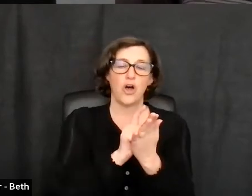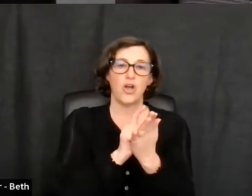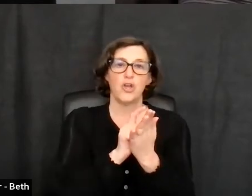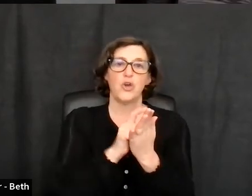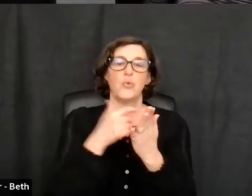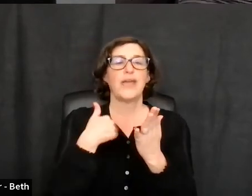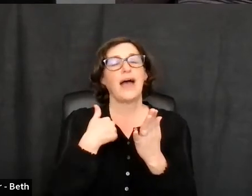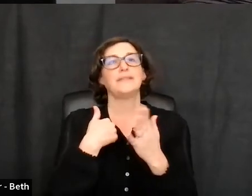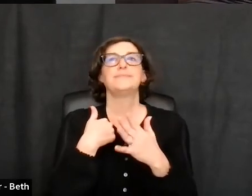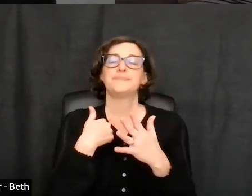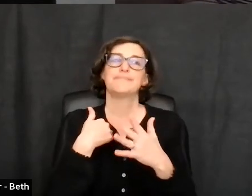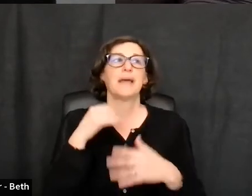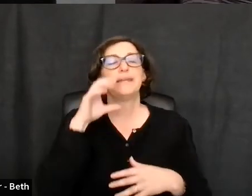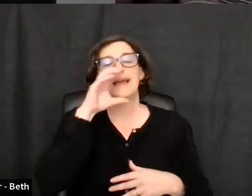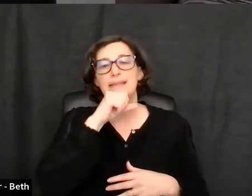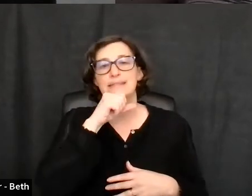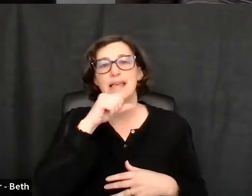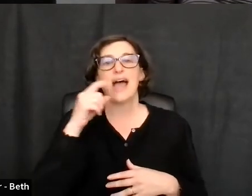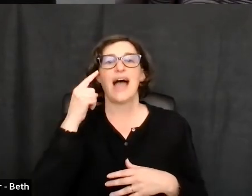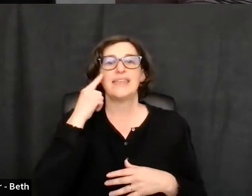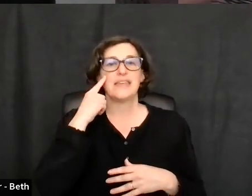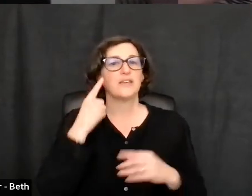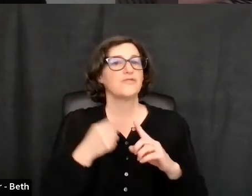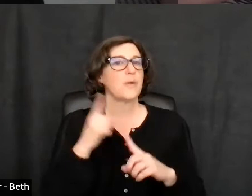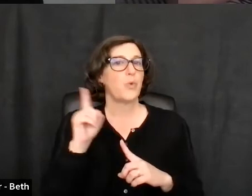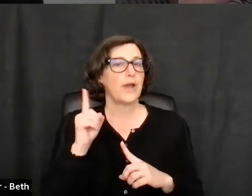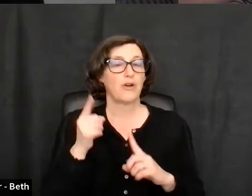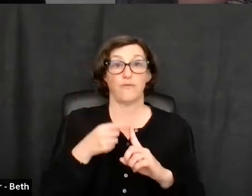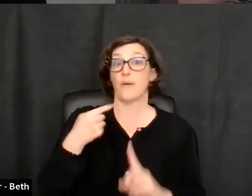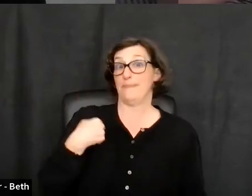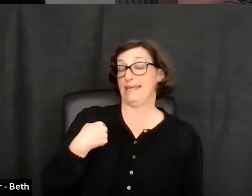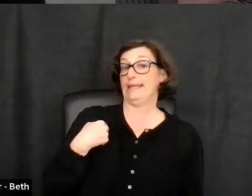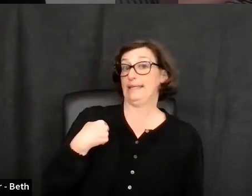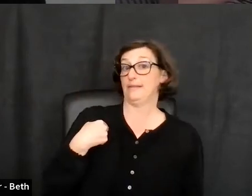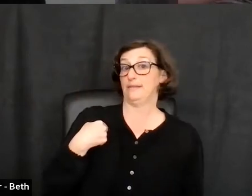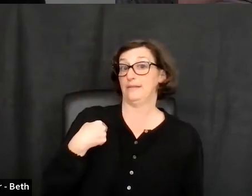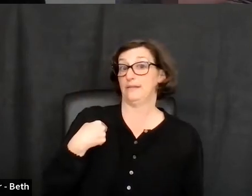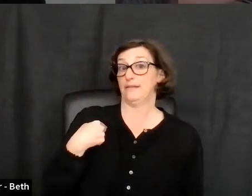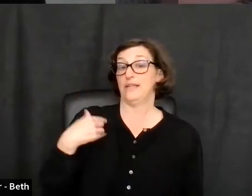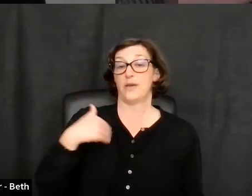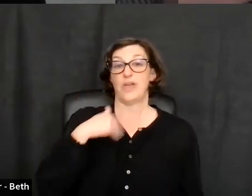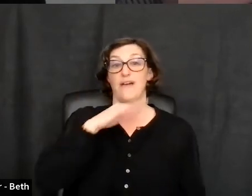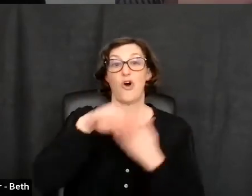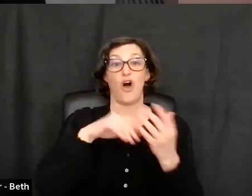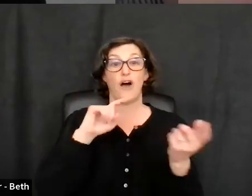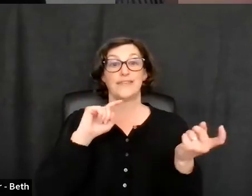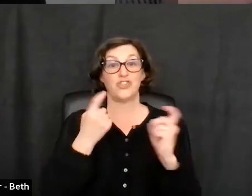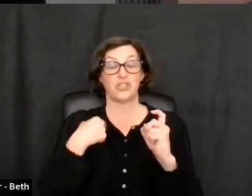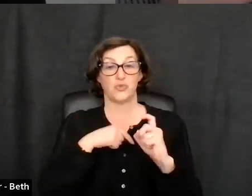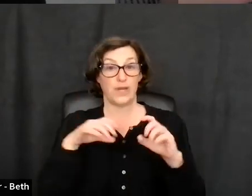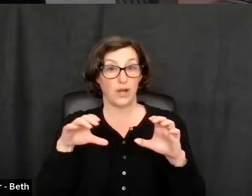guess I think where it came from for me was that we have all these changes that we're doing,